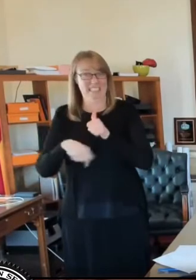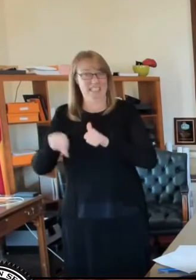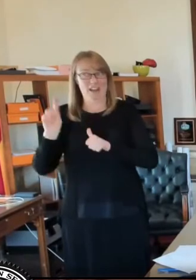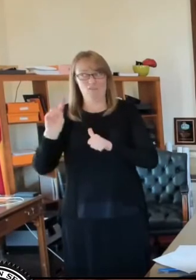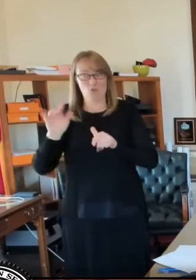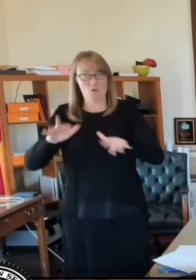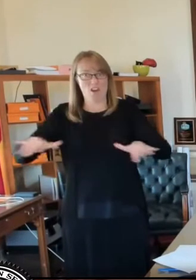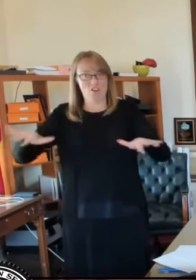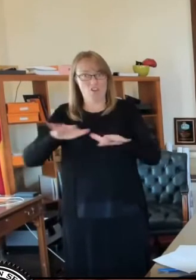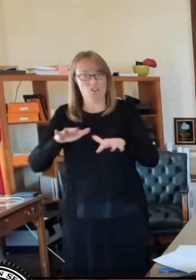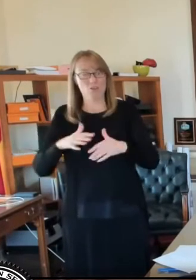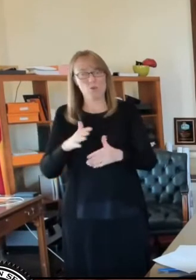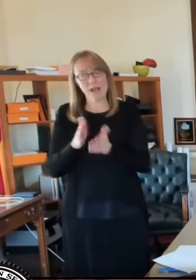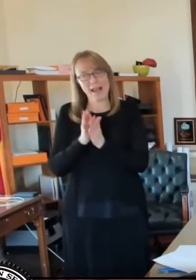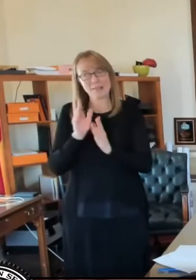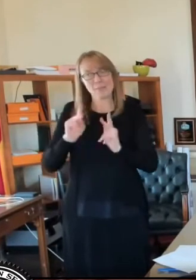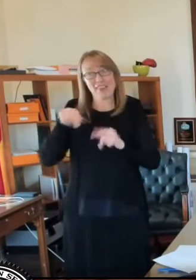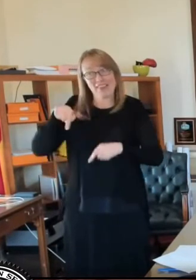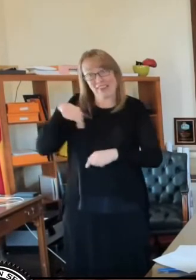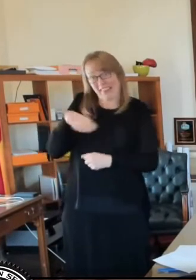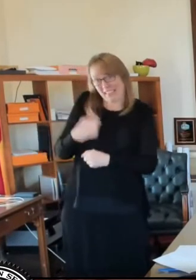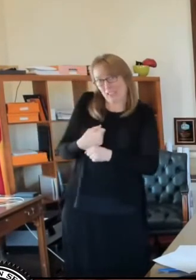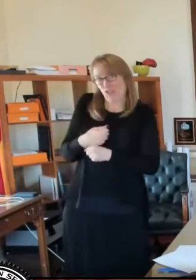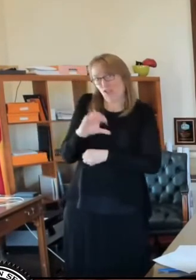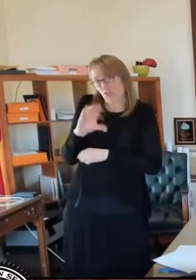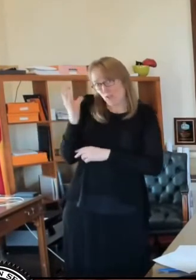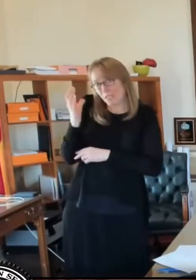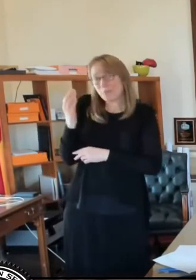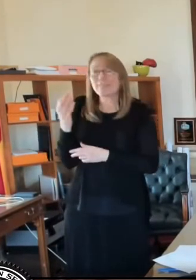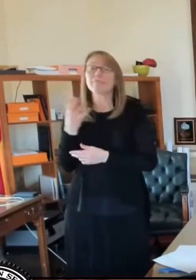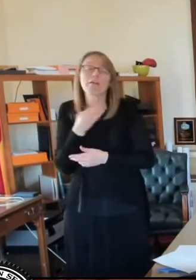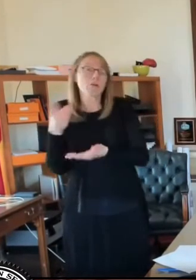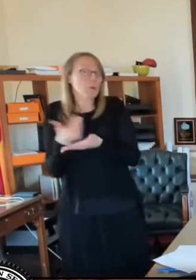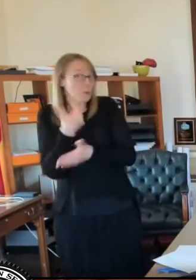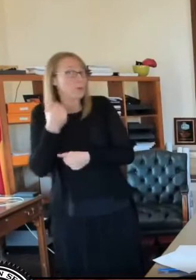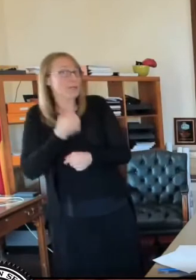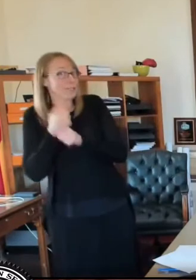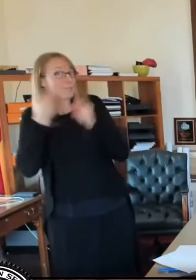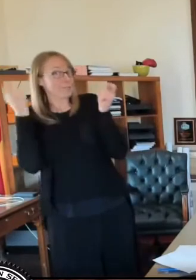adjust their Christmas and New Year's, of course, plans,